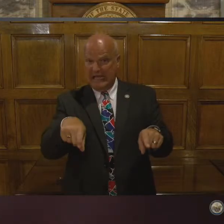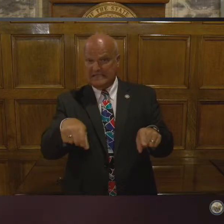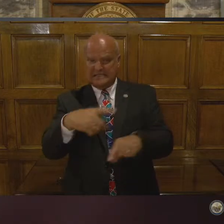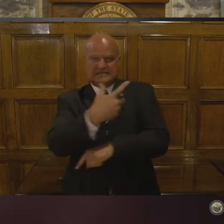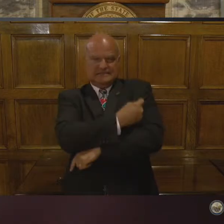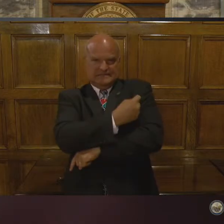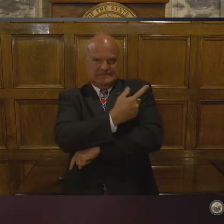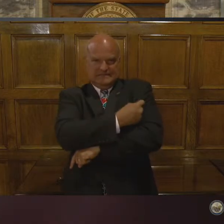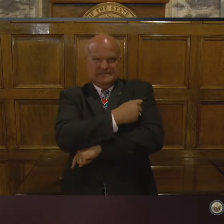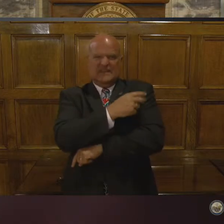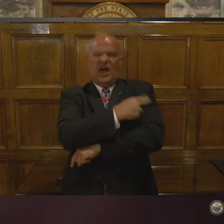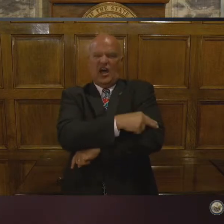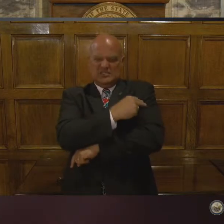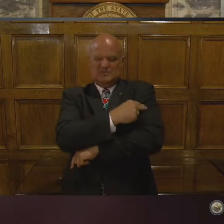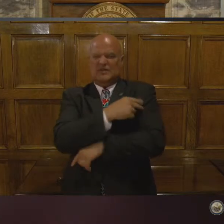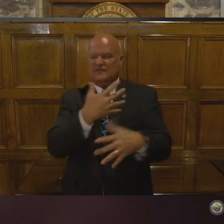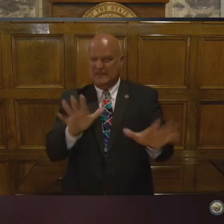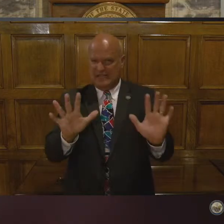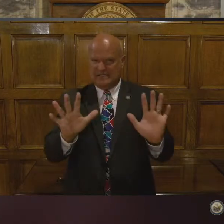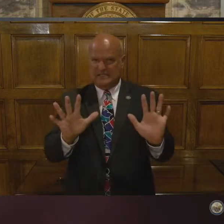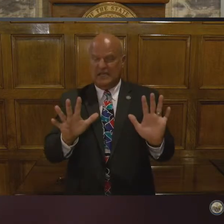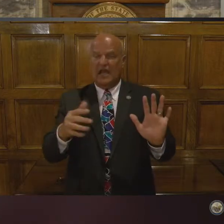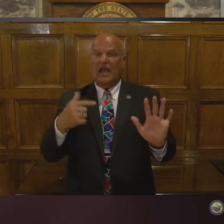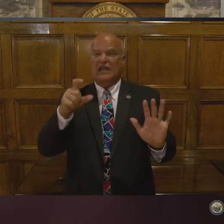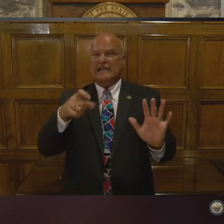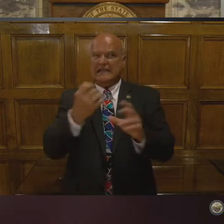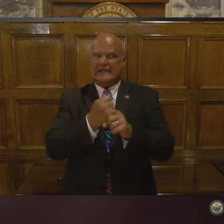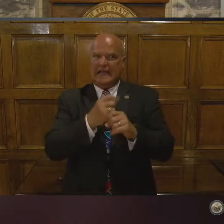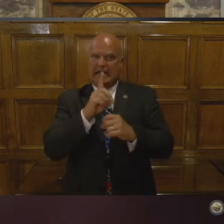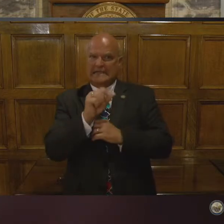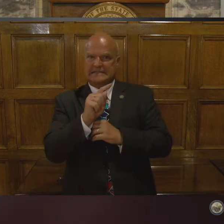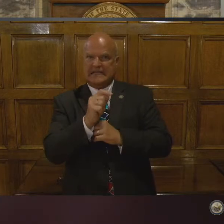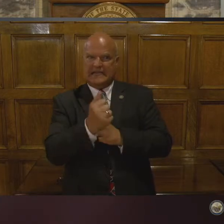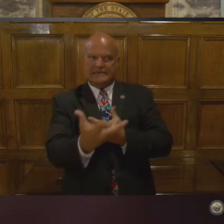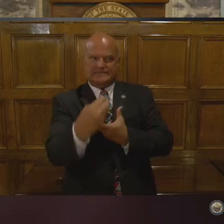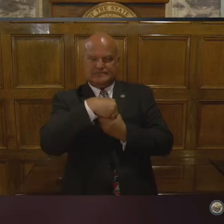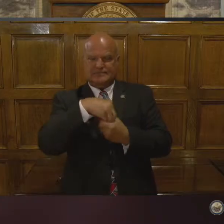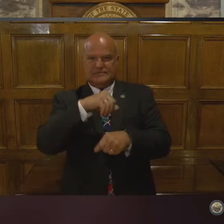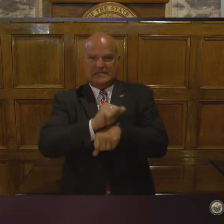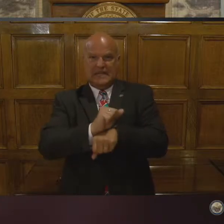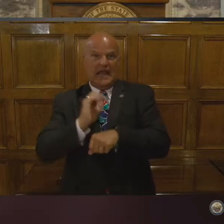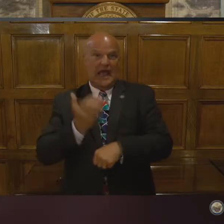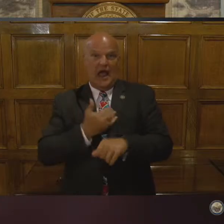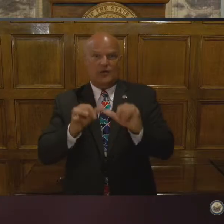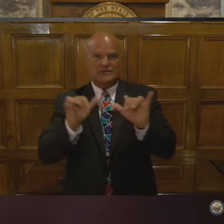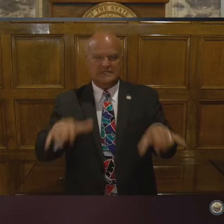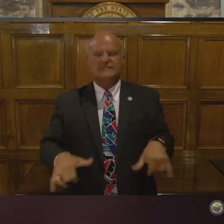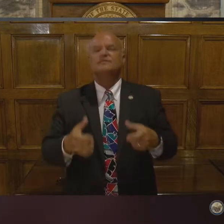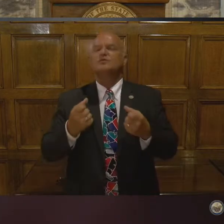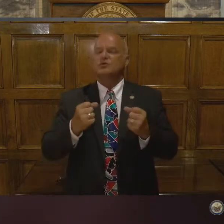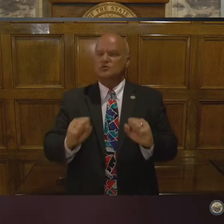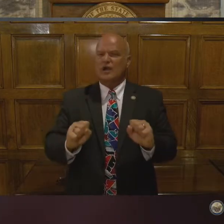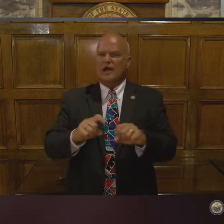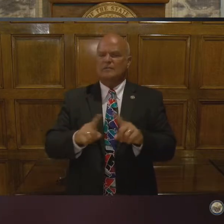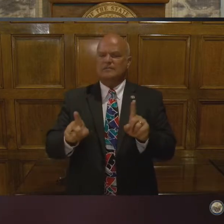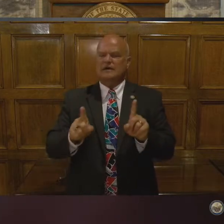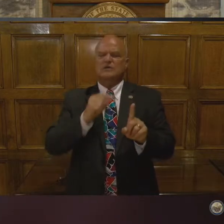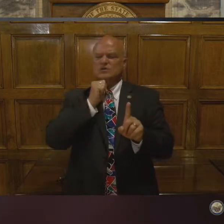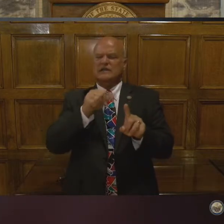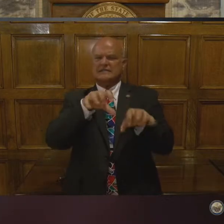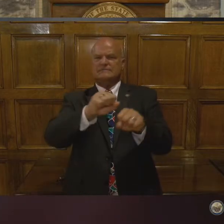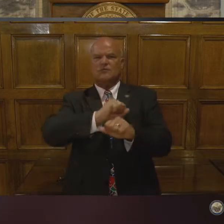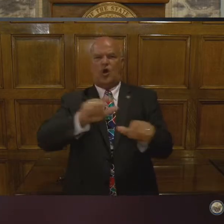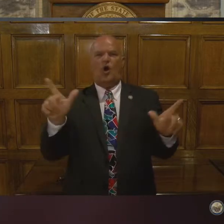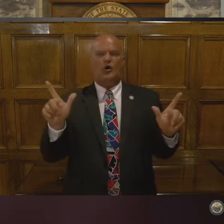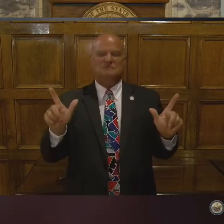the hospital, and get their vaccination, and we've got to get that data and put it in, and we do try to do that, but I don't think we're capturing